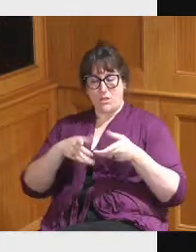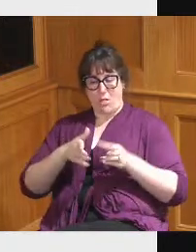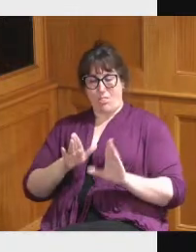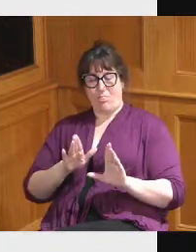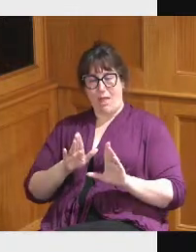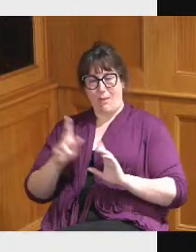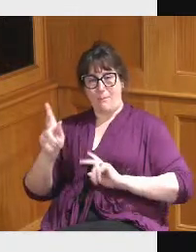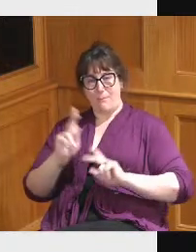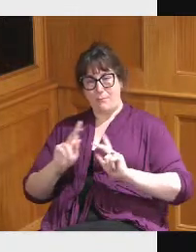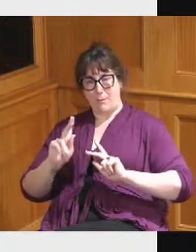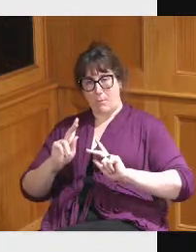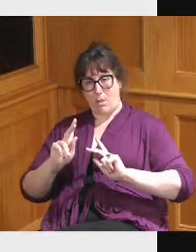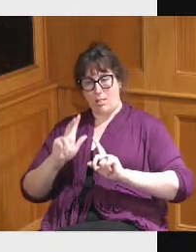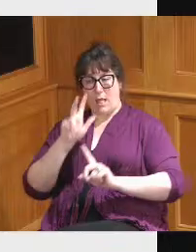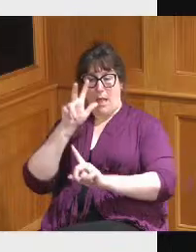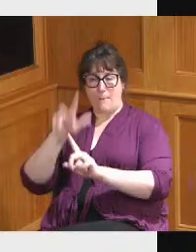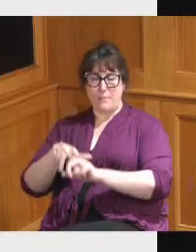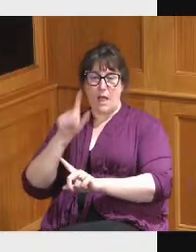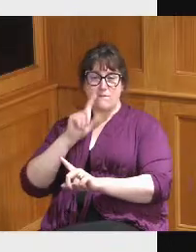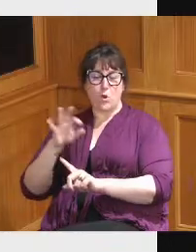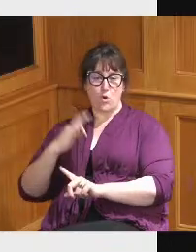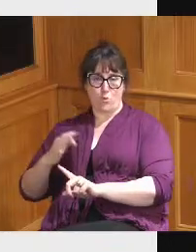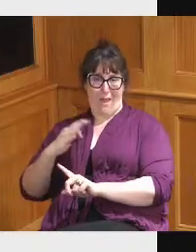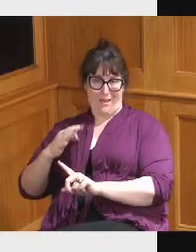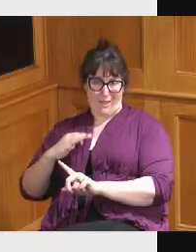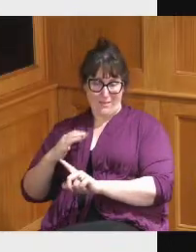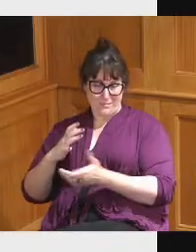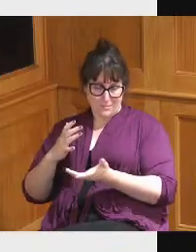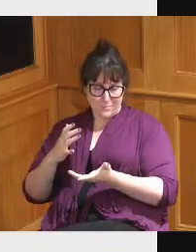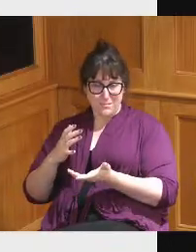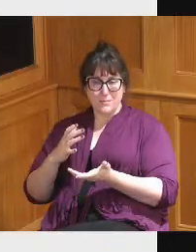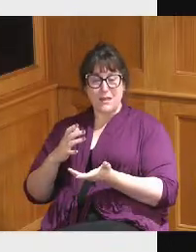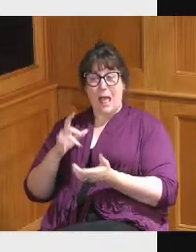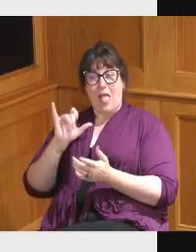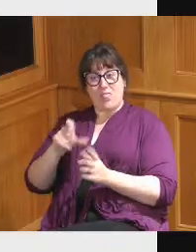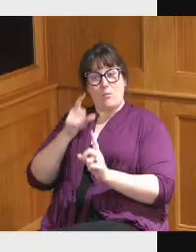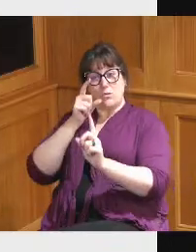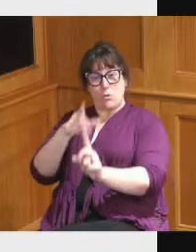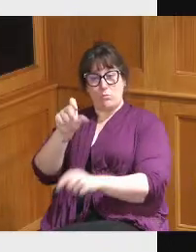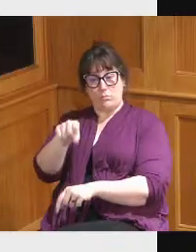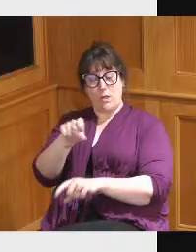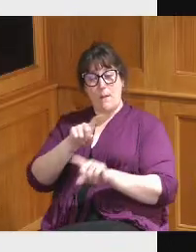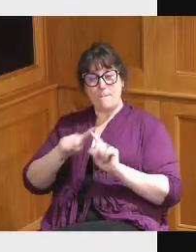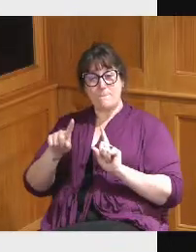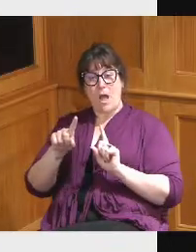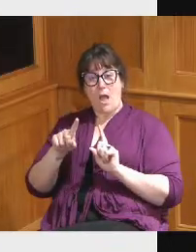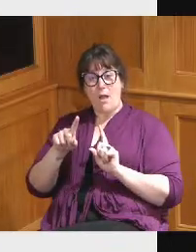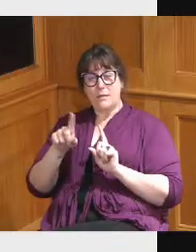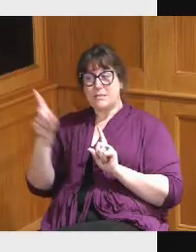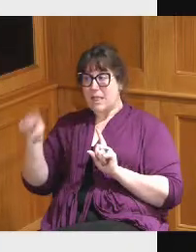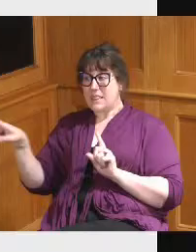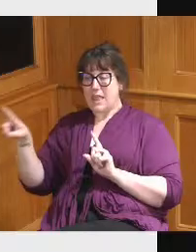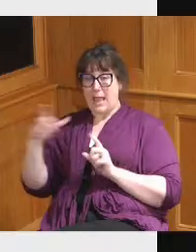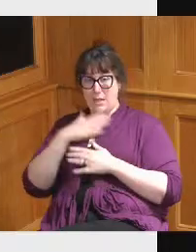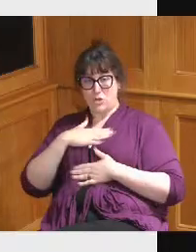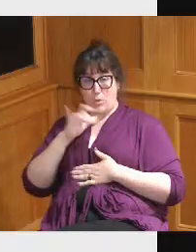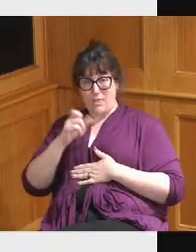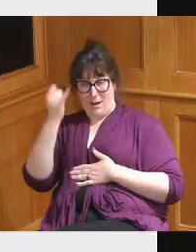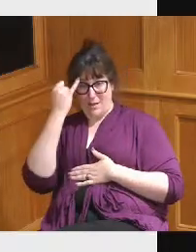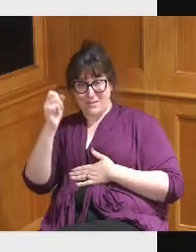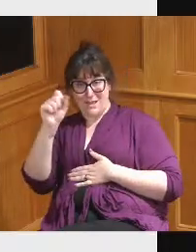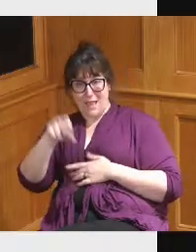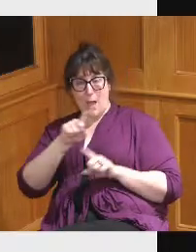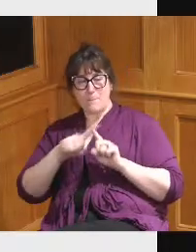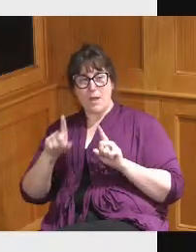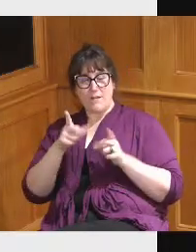entities to apply for credits. And that was one of the goals, and clearly the stakeholders all really liked the credits, but once you